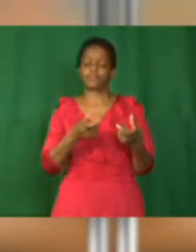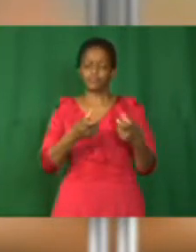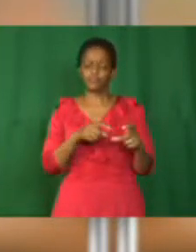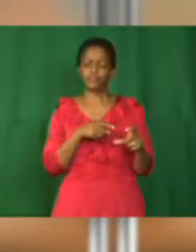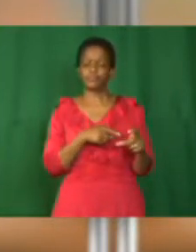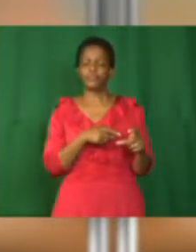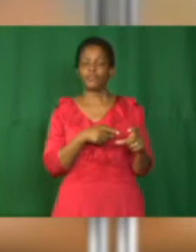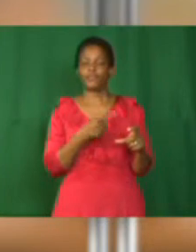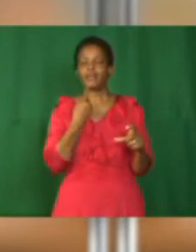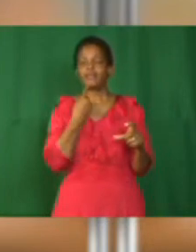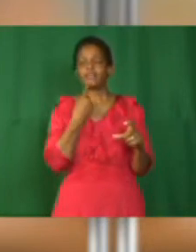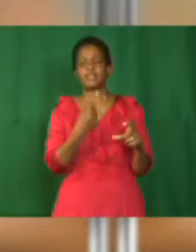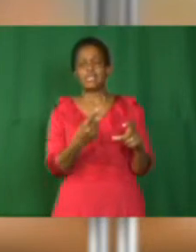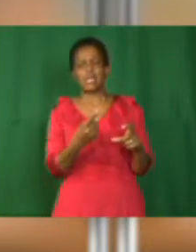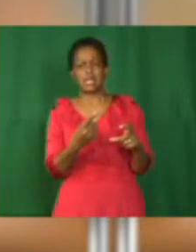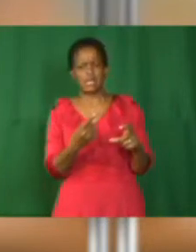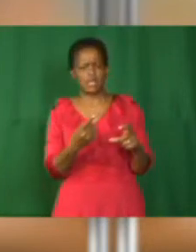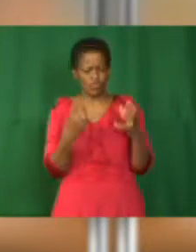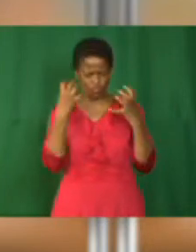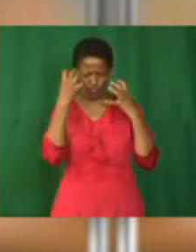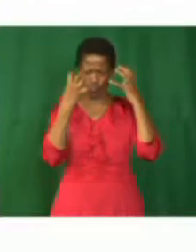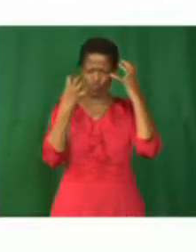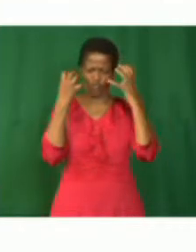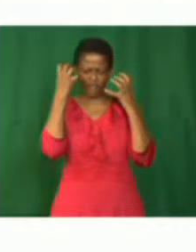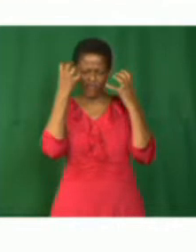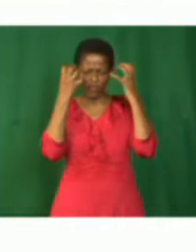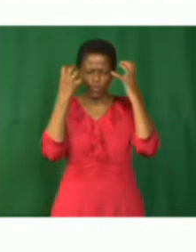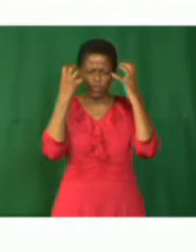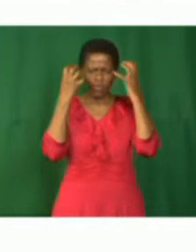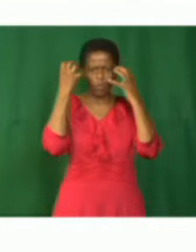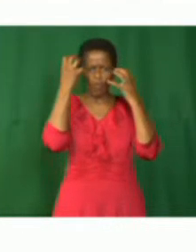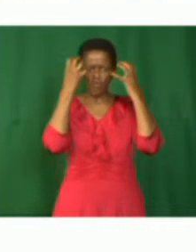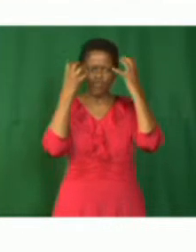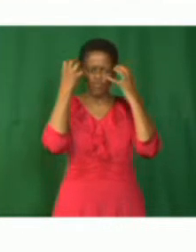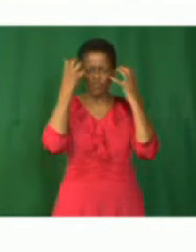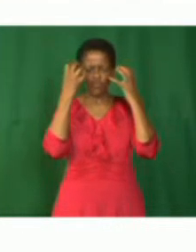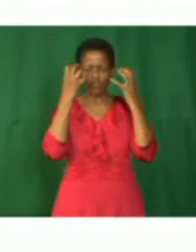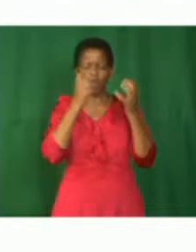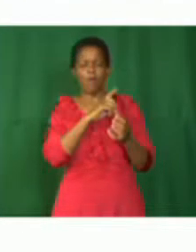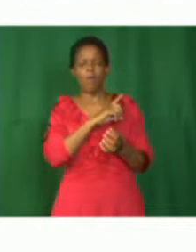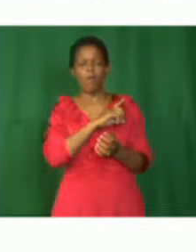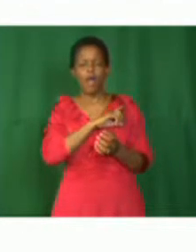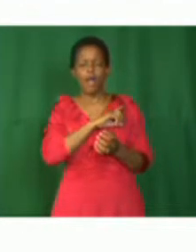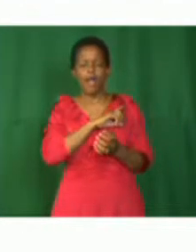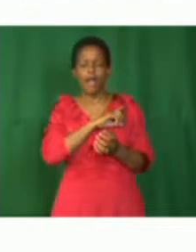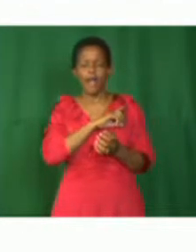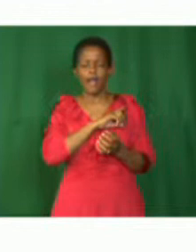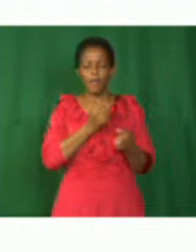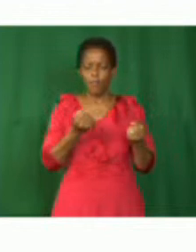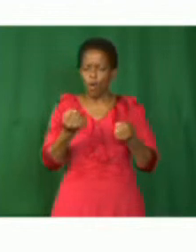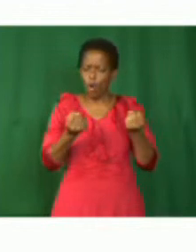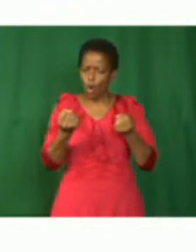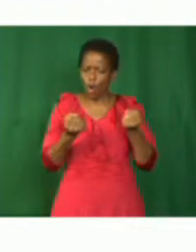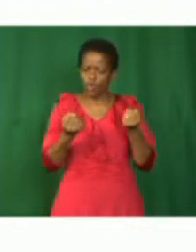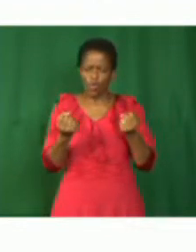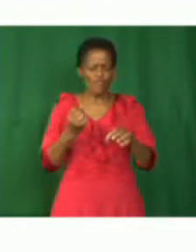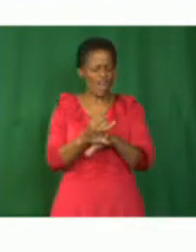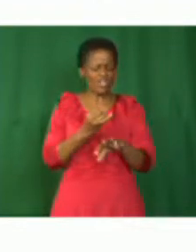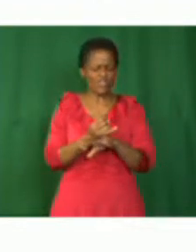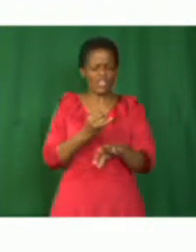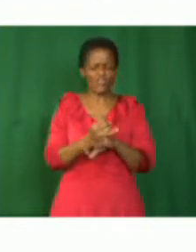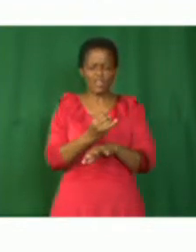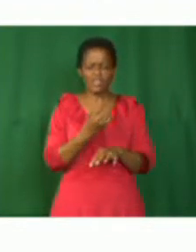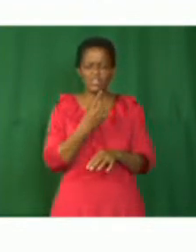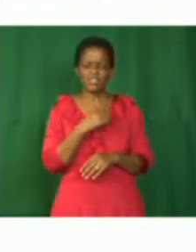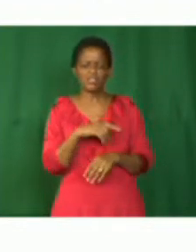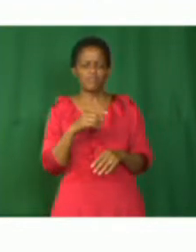was puzzling. This was puzzling because the distance by car was quite